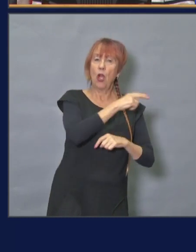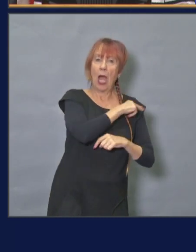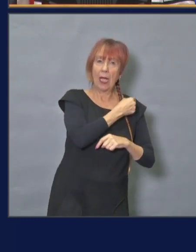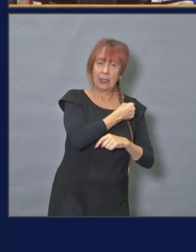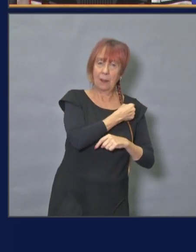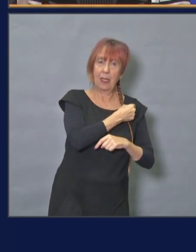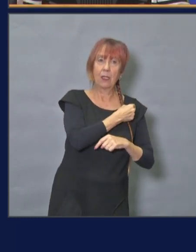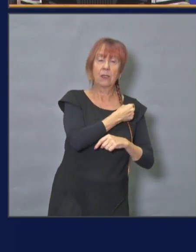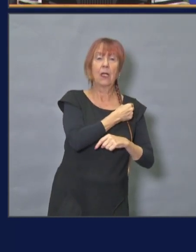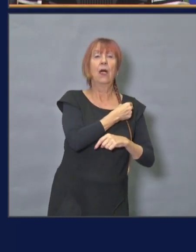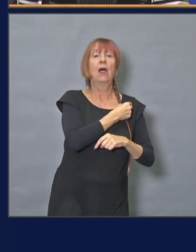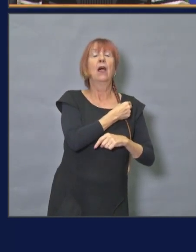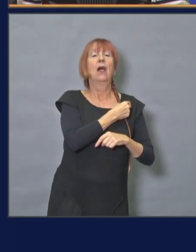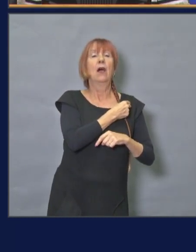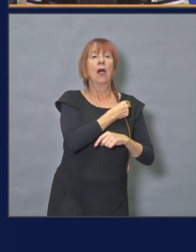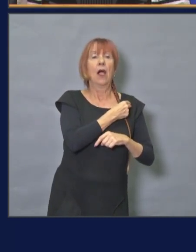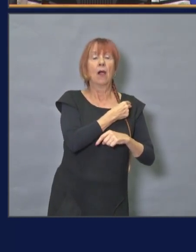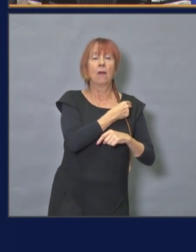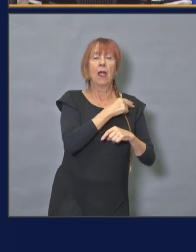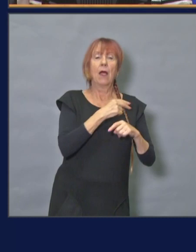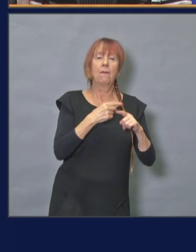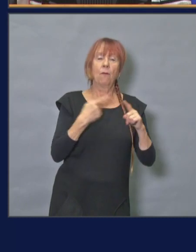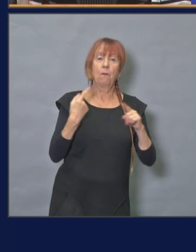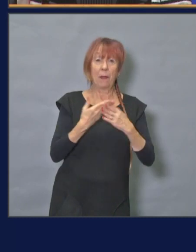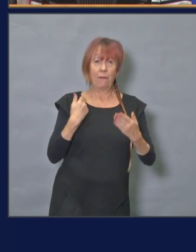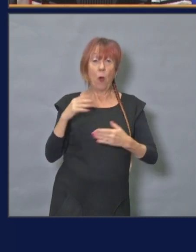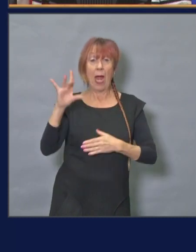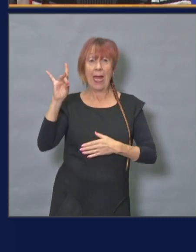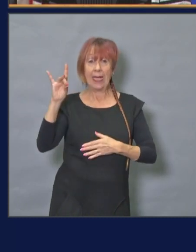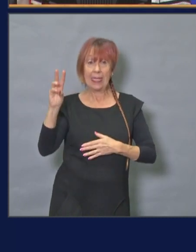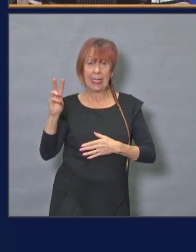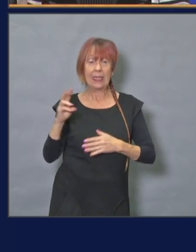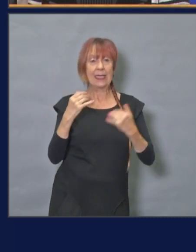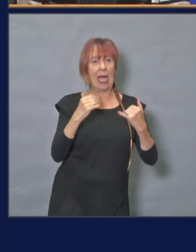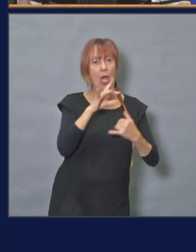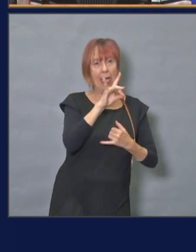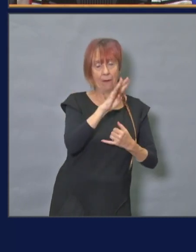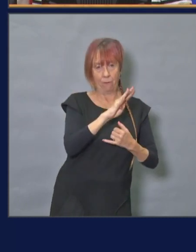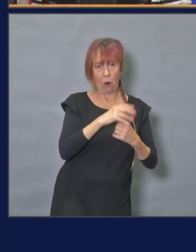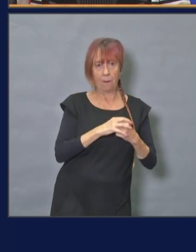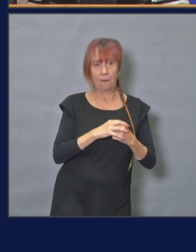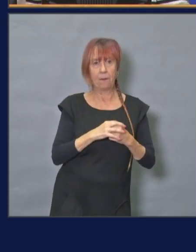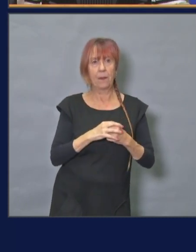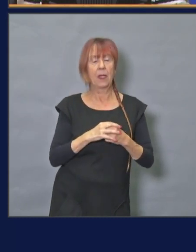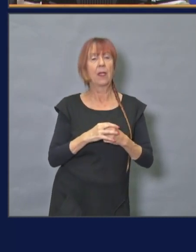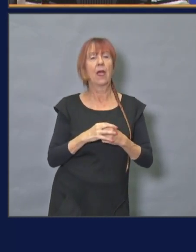this week the number dropped to 84%. 79%